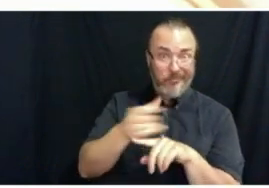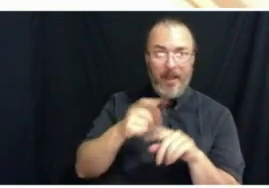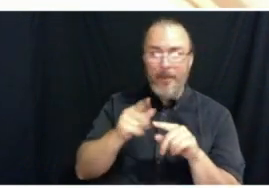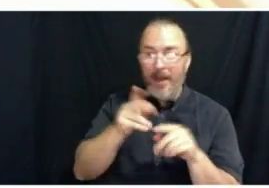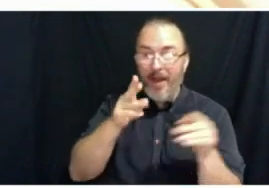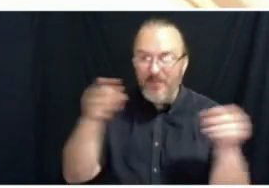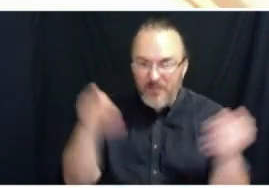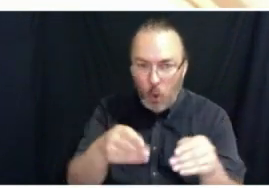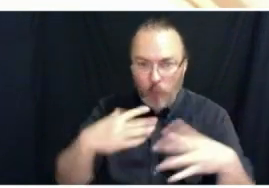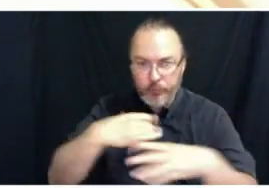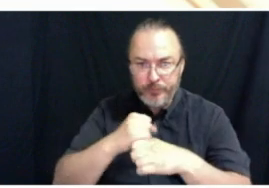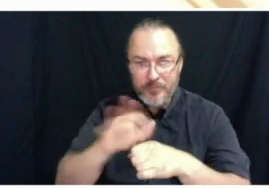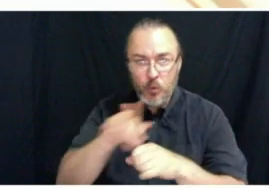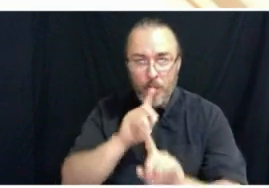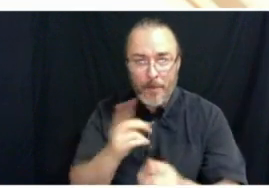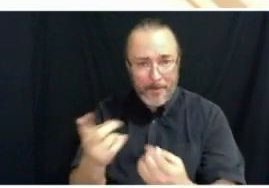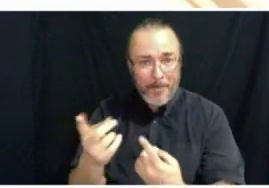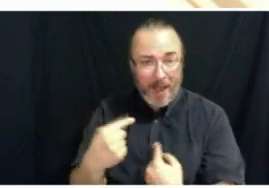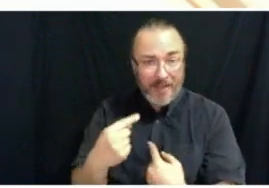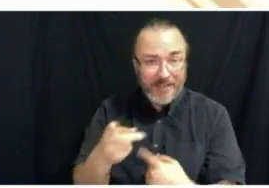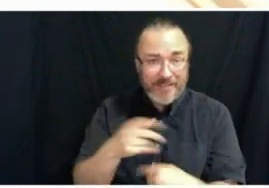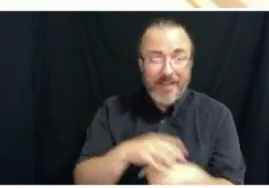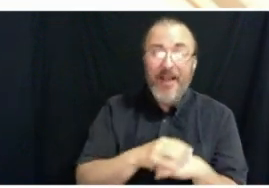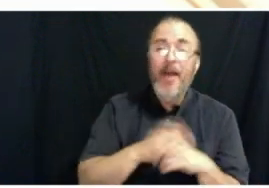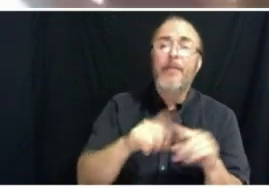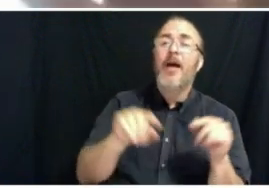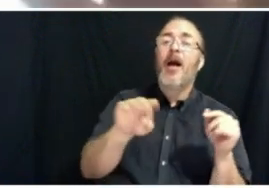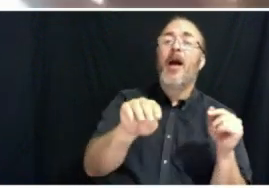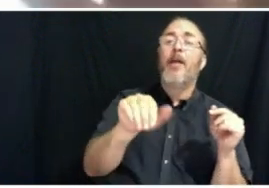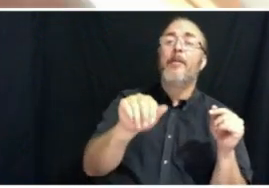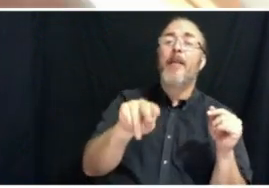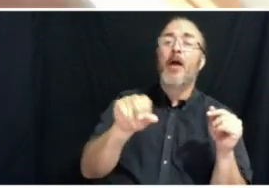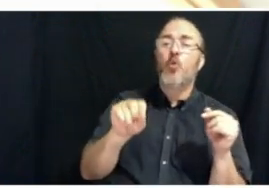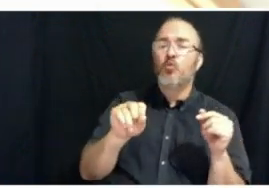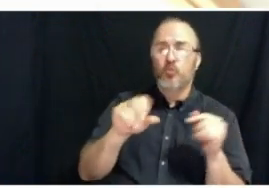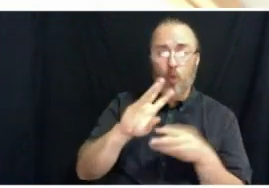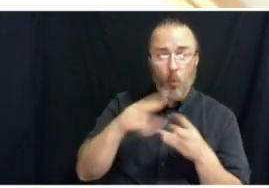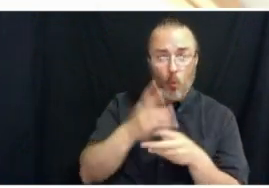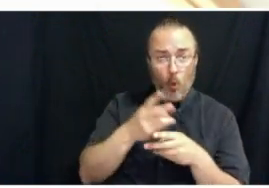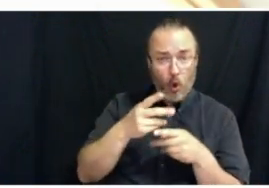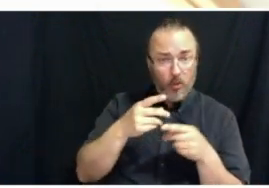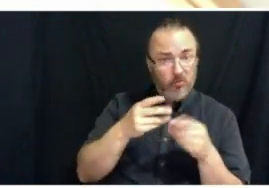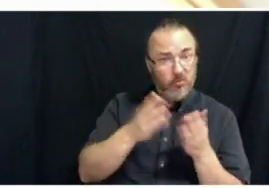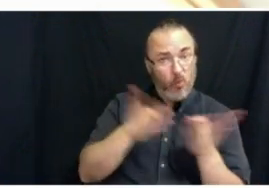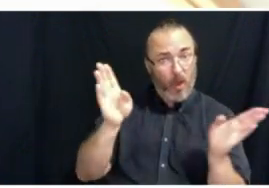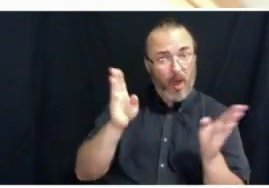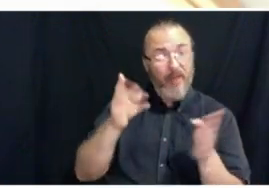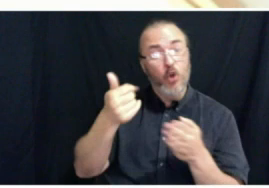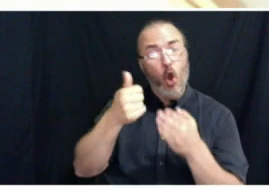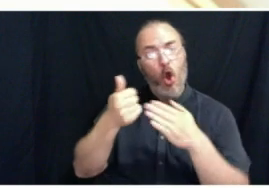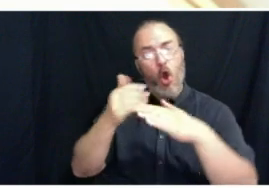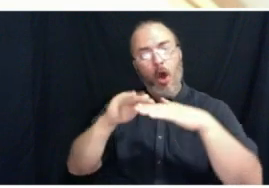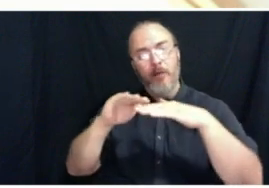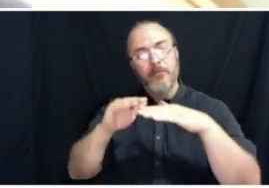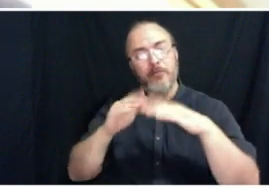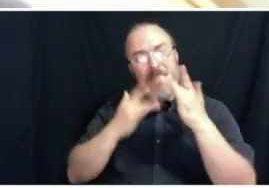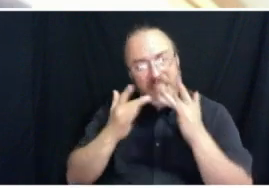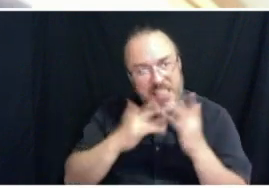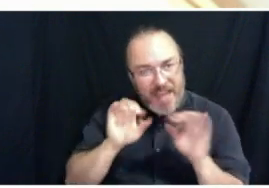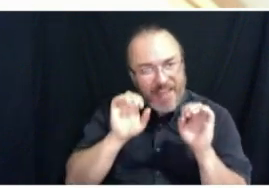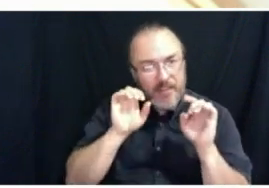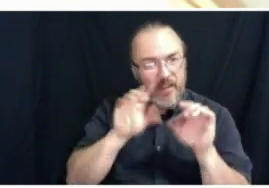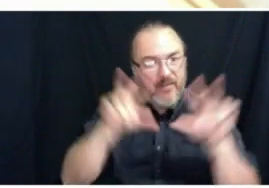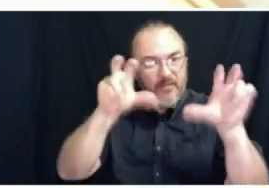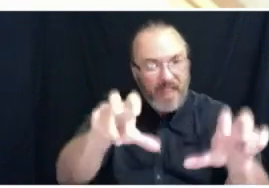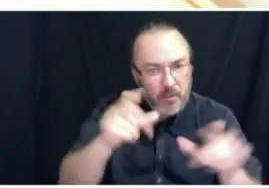responses. So Manos, globally, there is underinvestment in education, and that tends to further